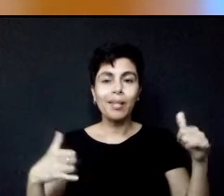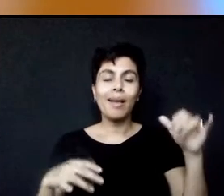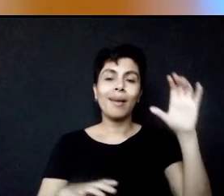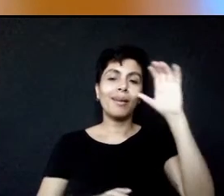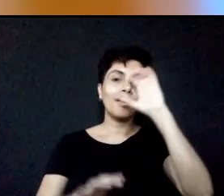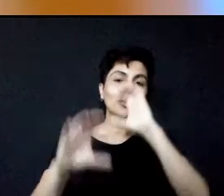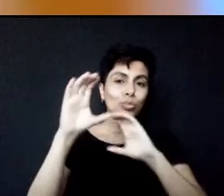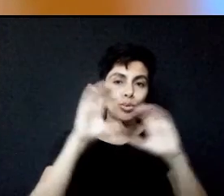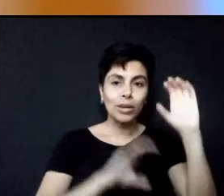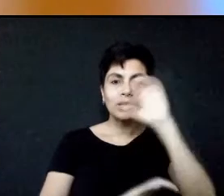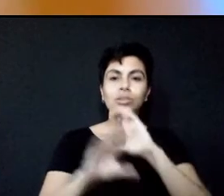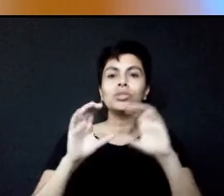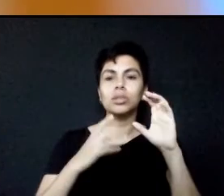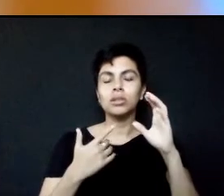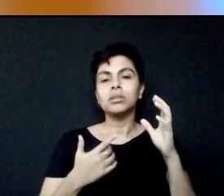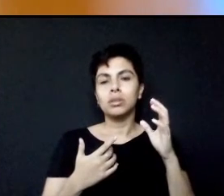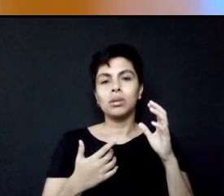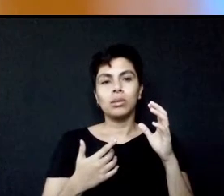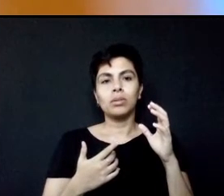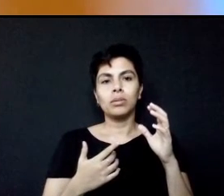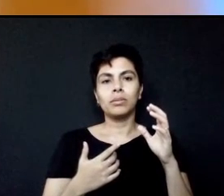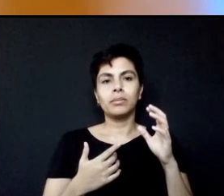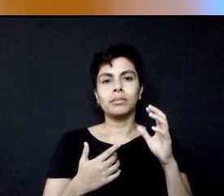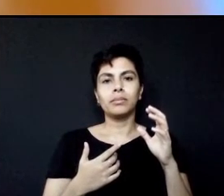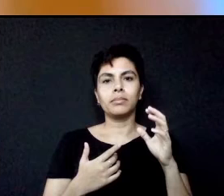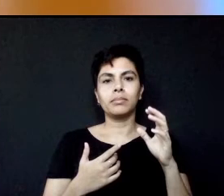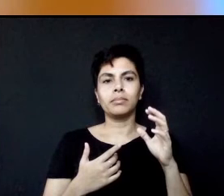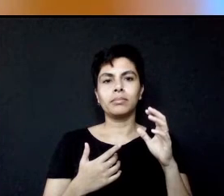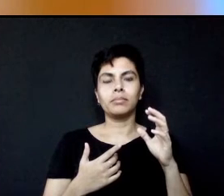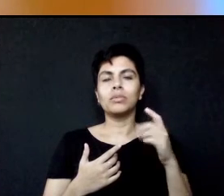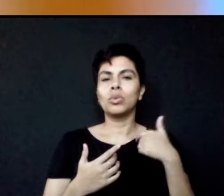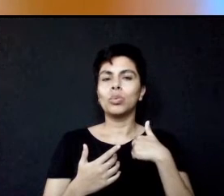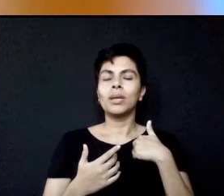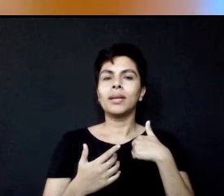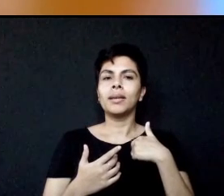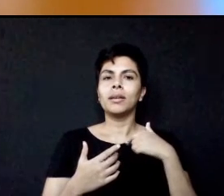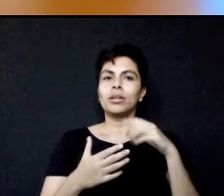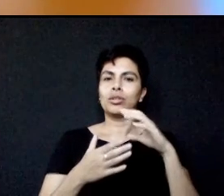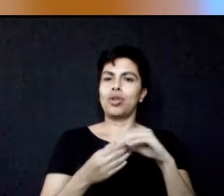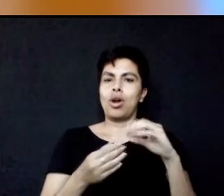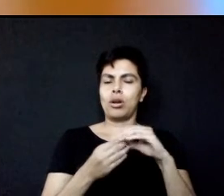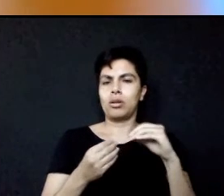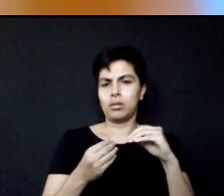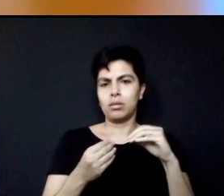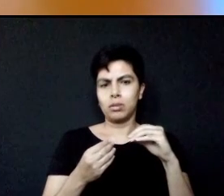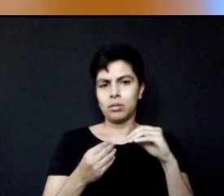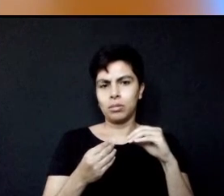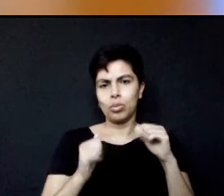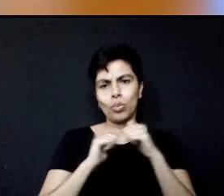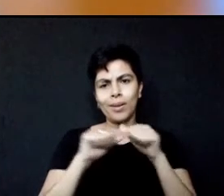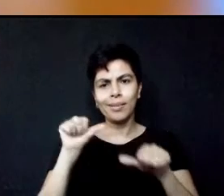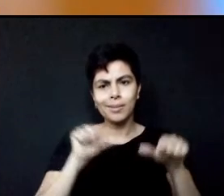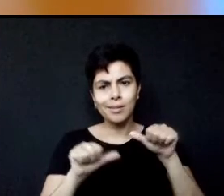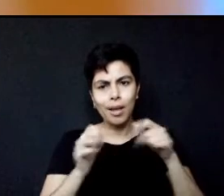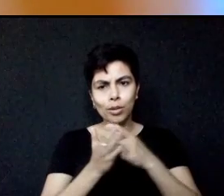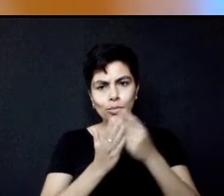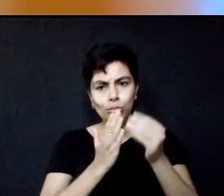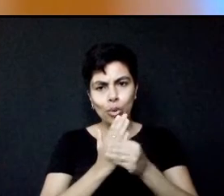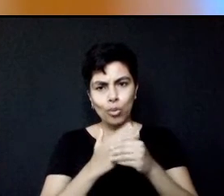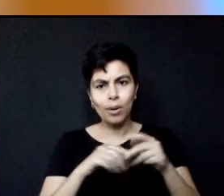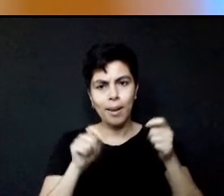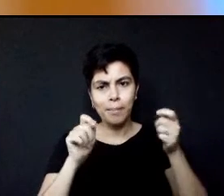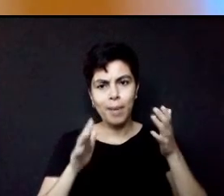the exploration. So instead of trying to get at, we talk about this a lot with our science program